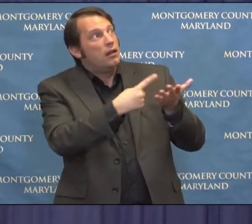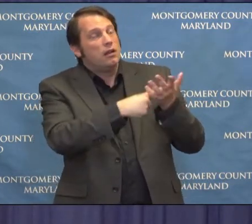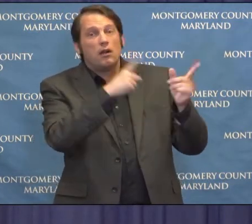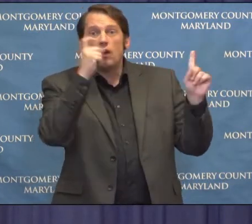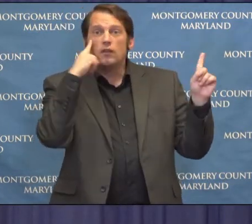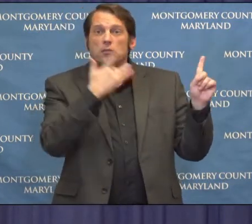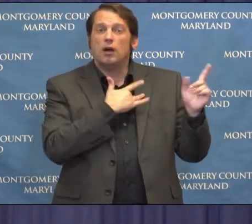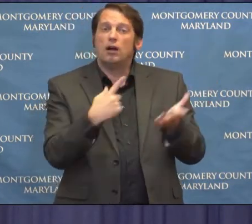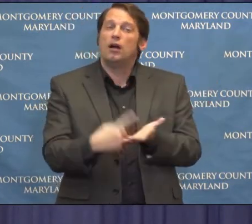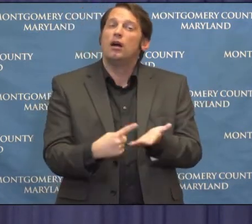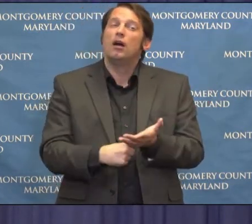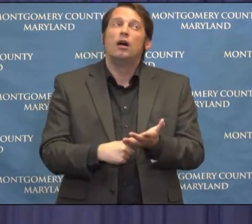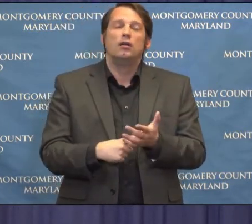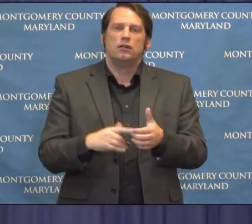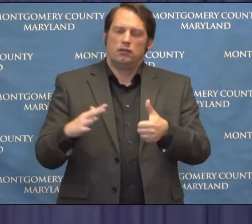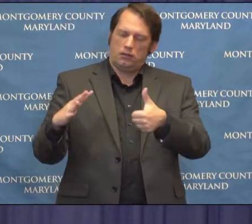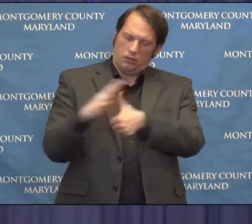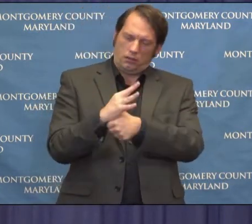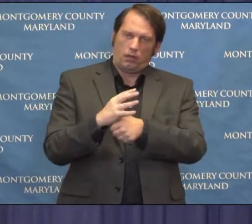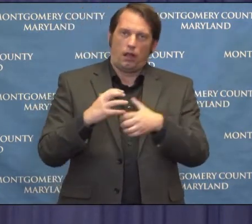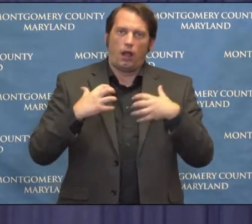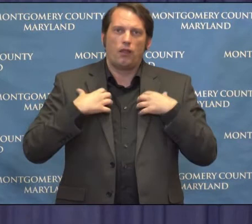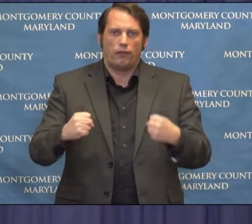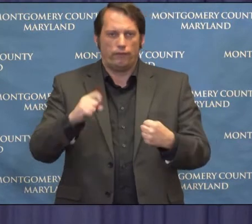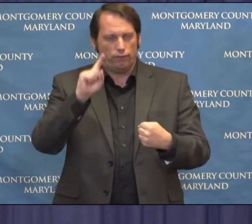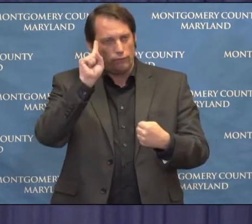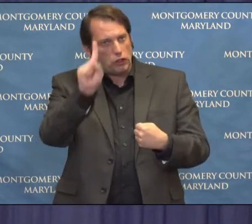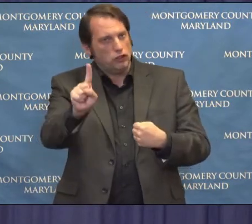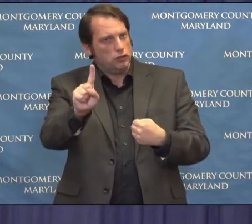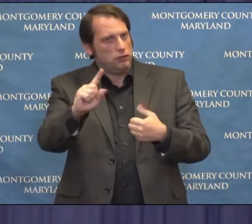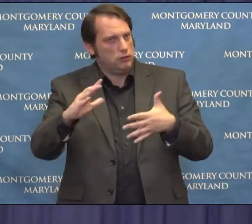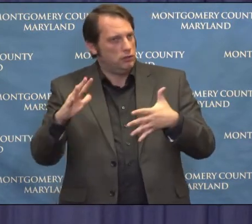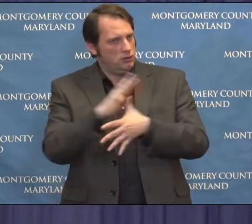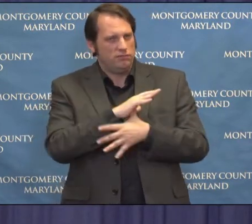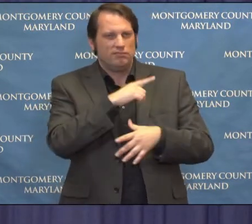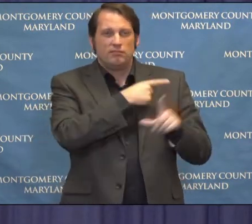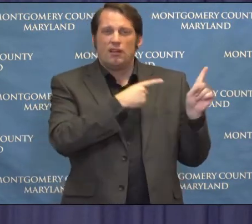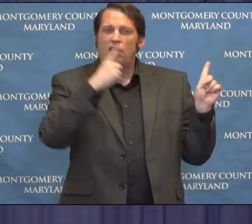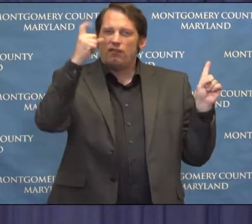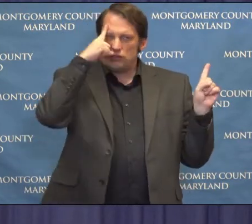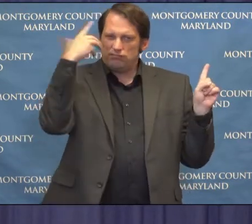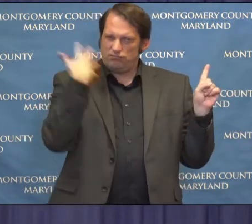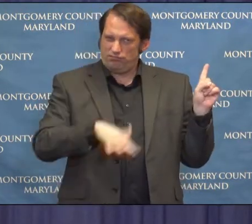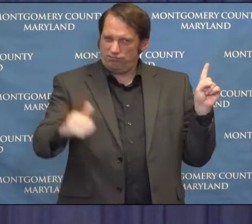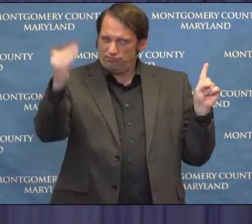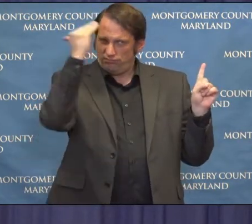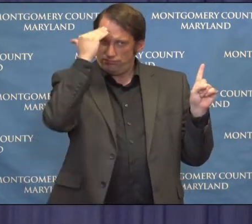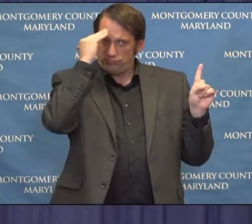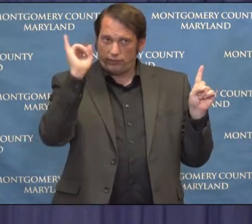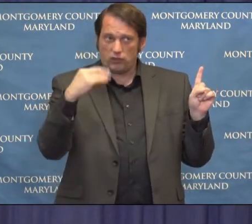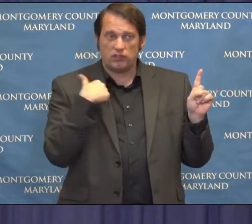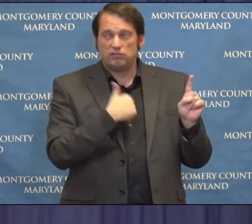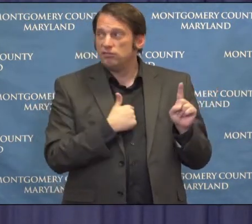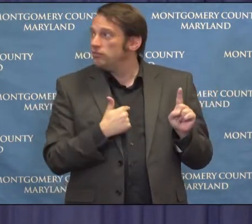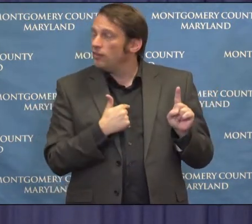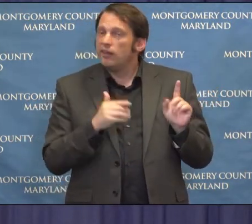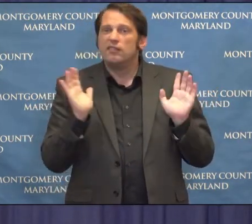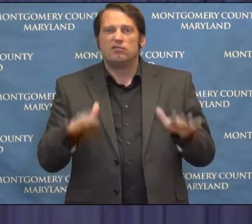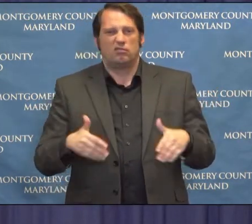that he is cognizant that if you make a mistake and reopen before you are certain that it's safe to